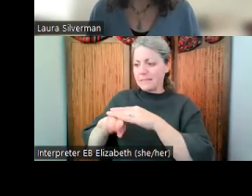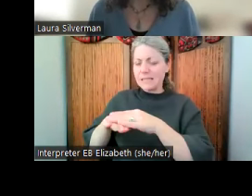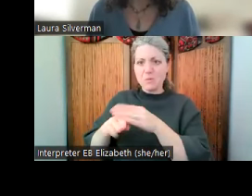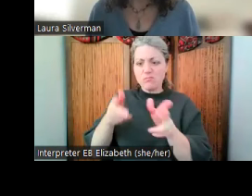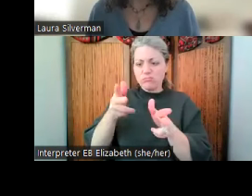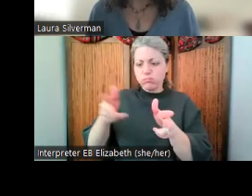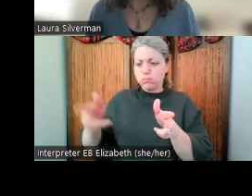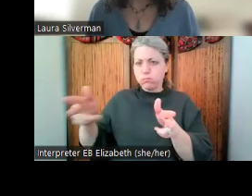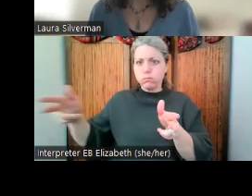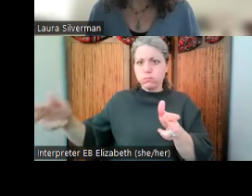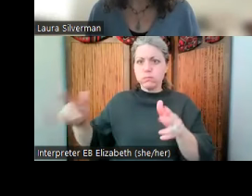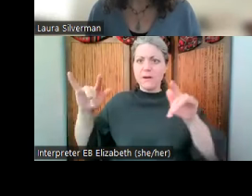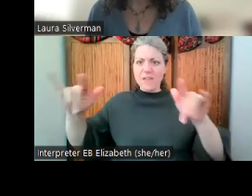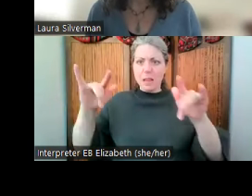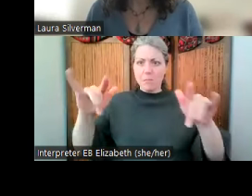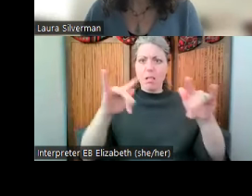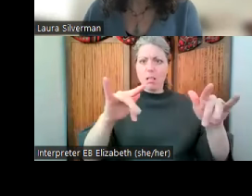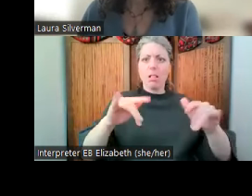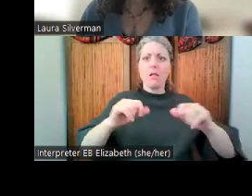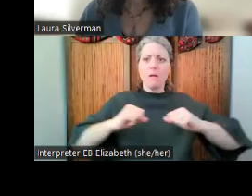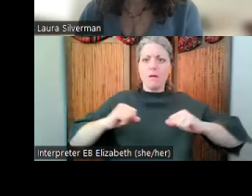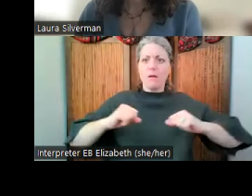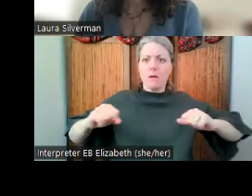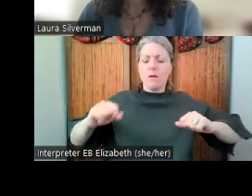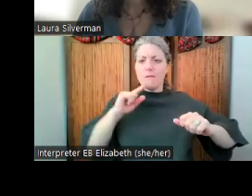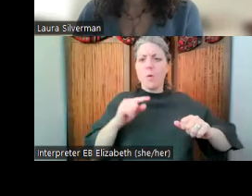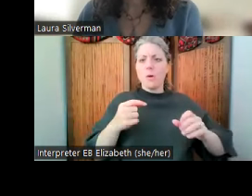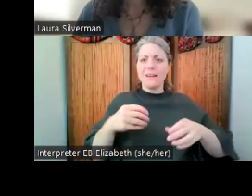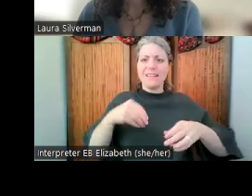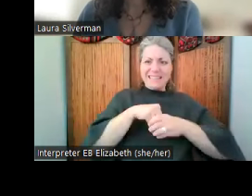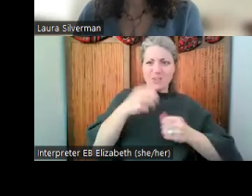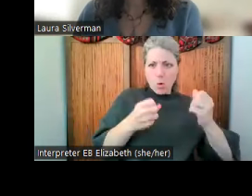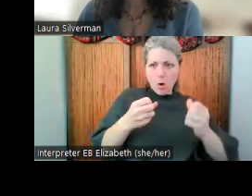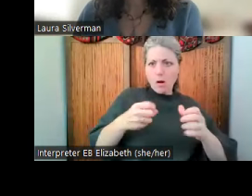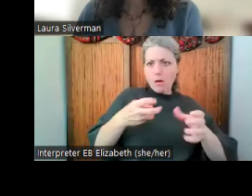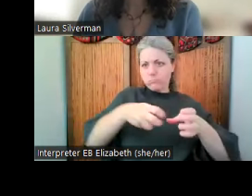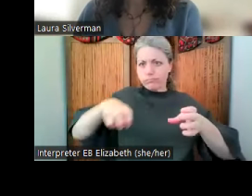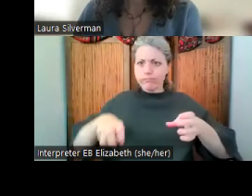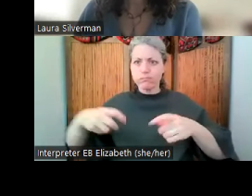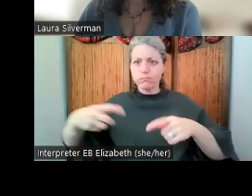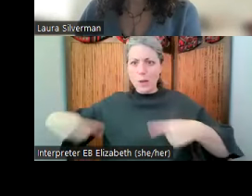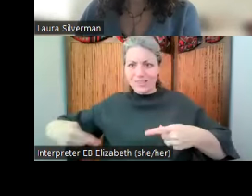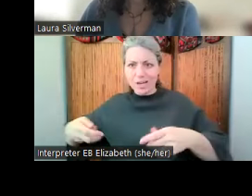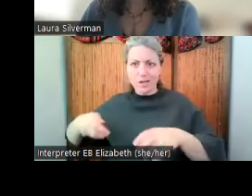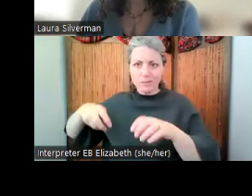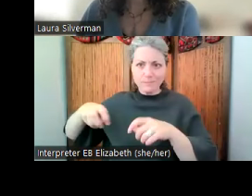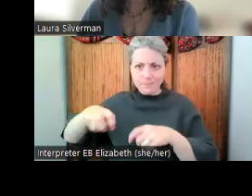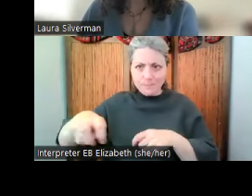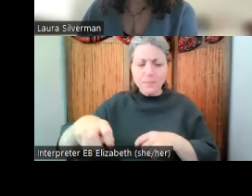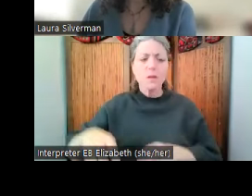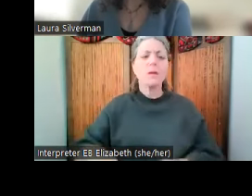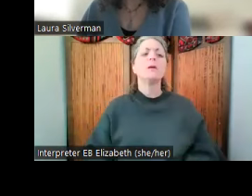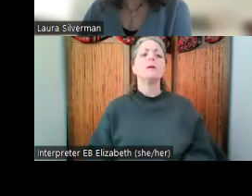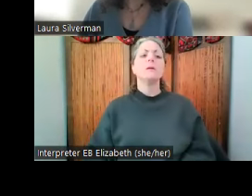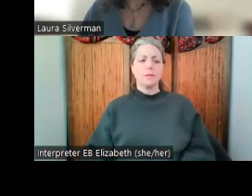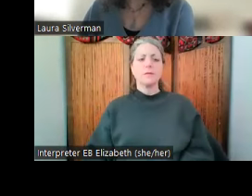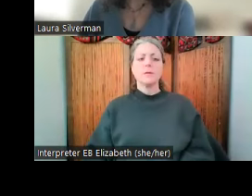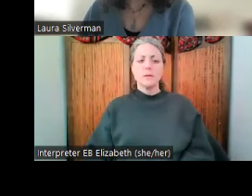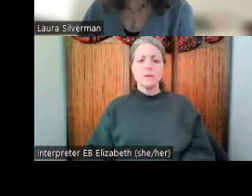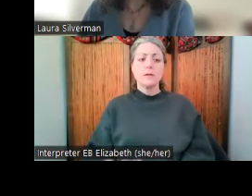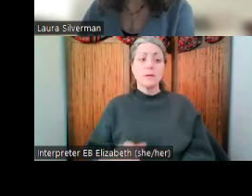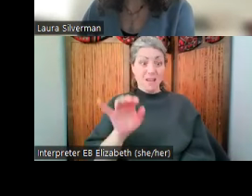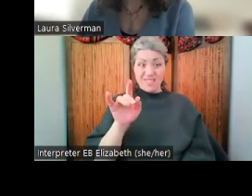that there's room for a vehicle. They must also have an